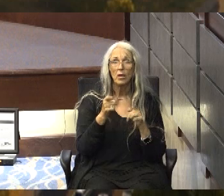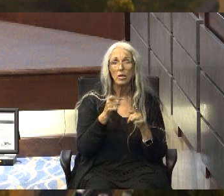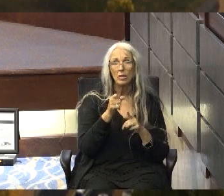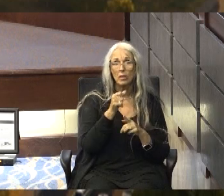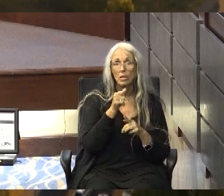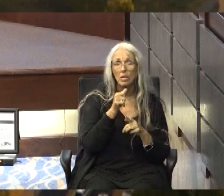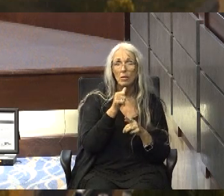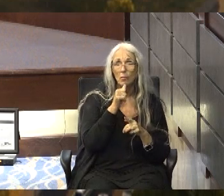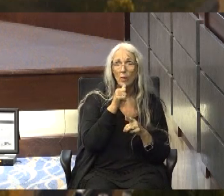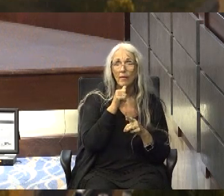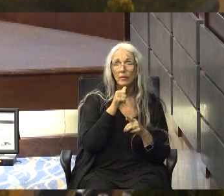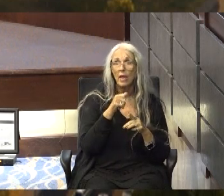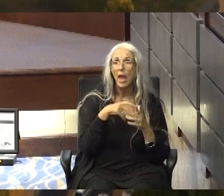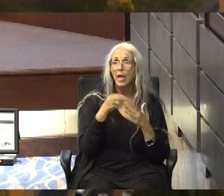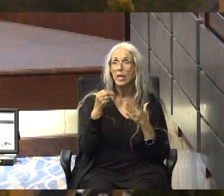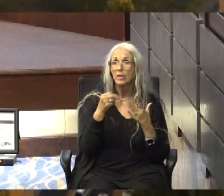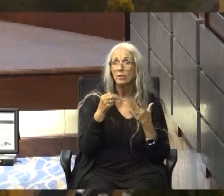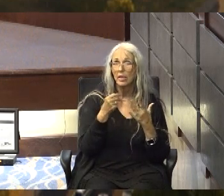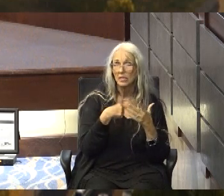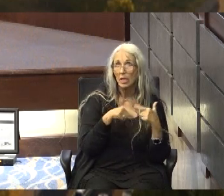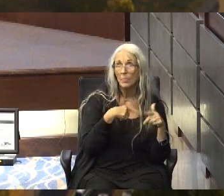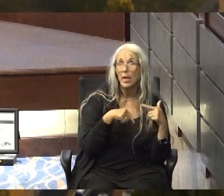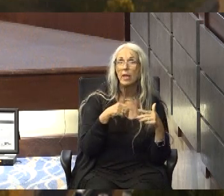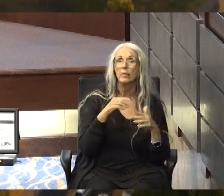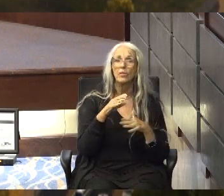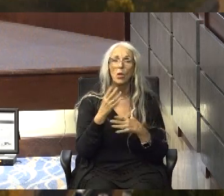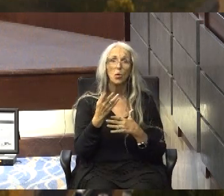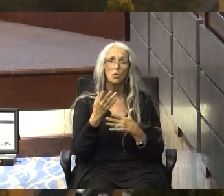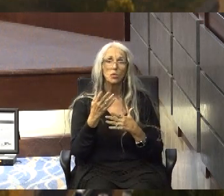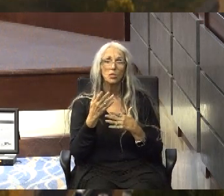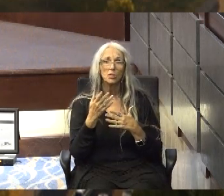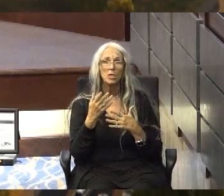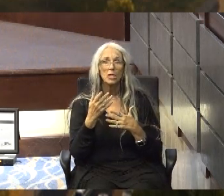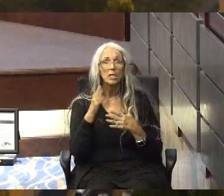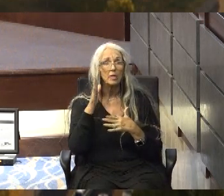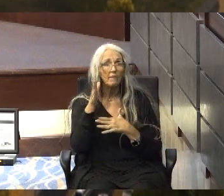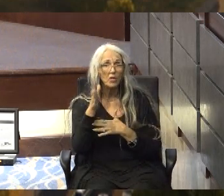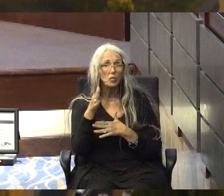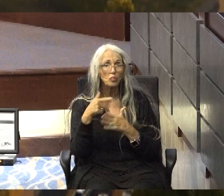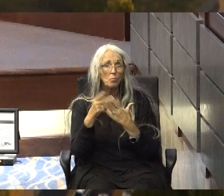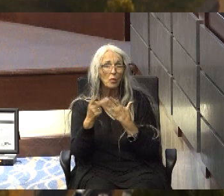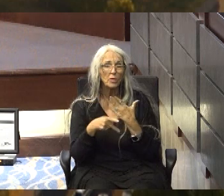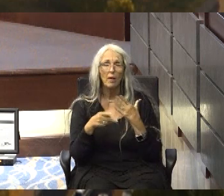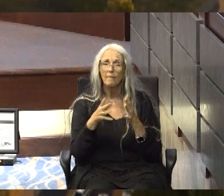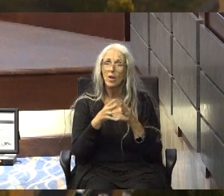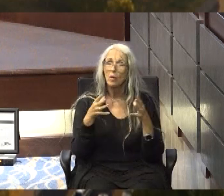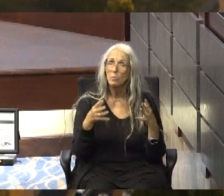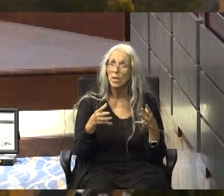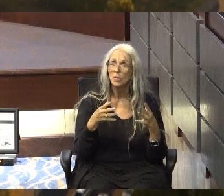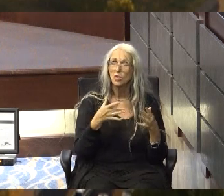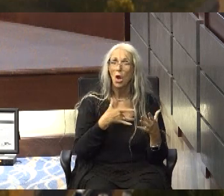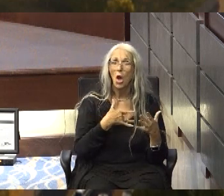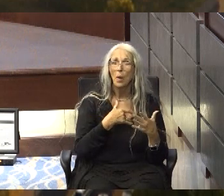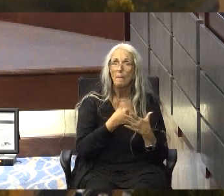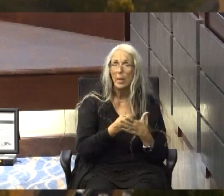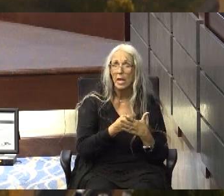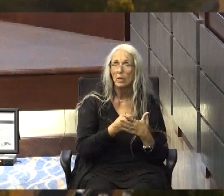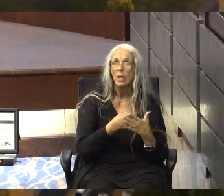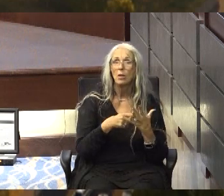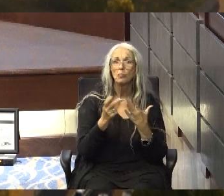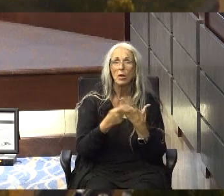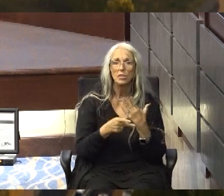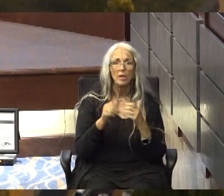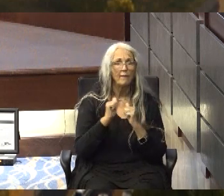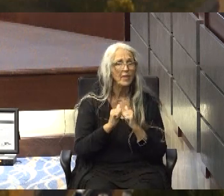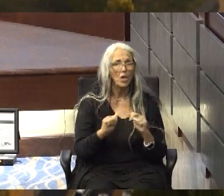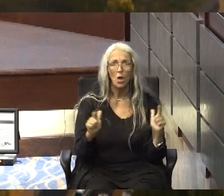on the horizon and the projects that are underway. And very much this could be considered the heartbeat project of it all.